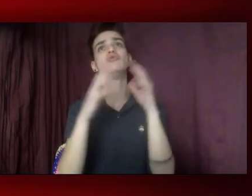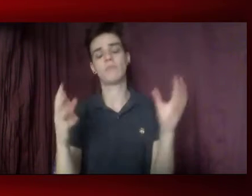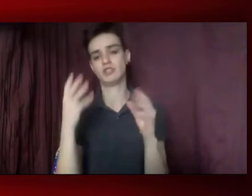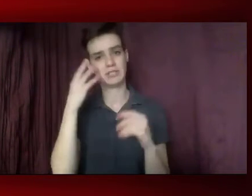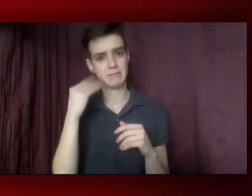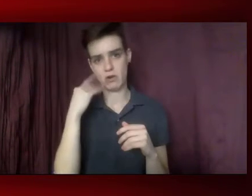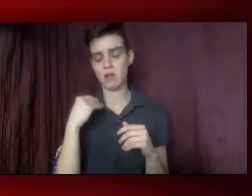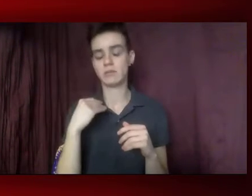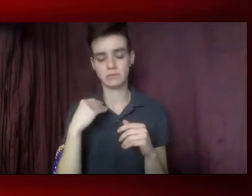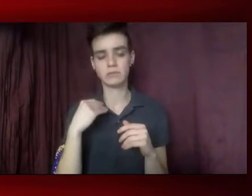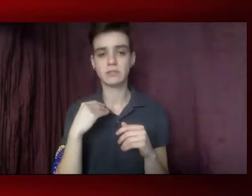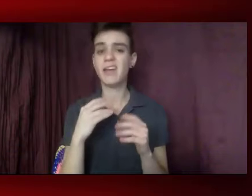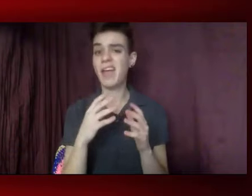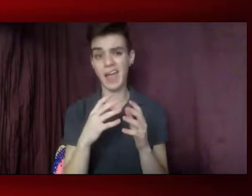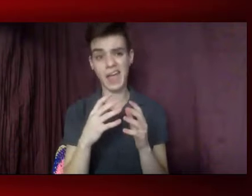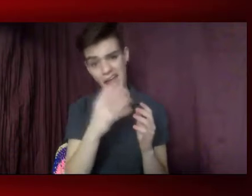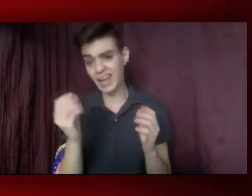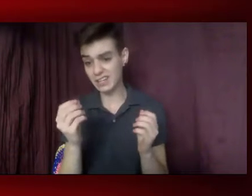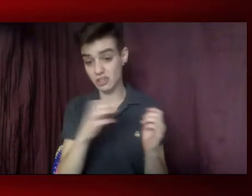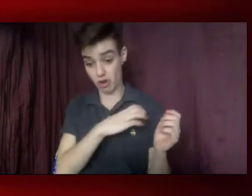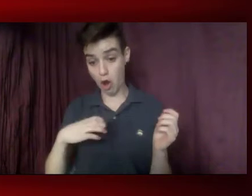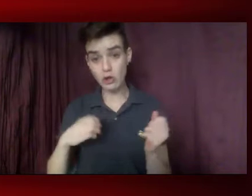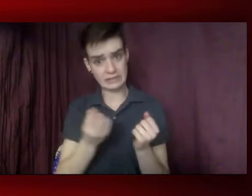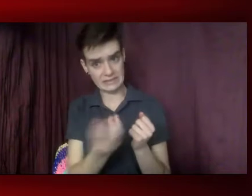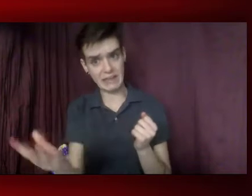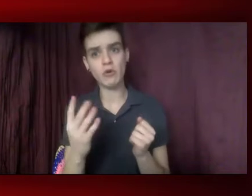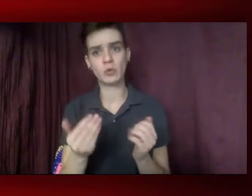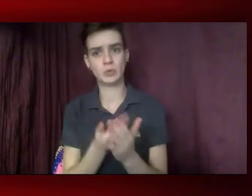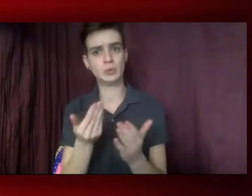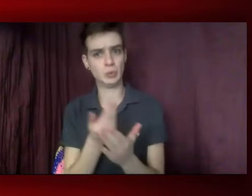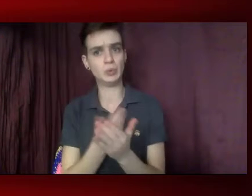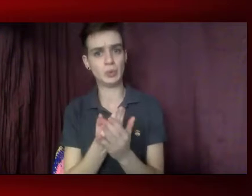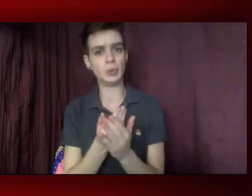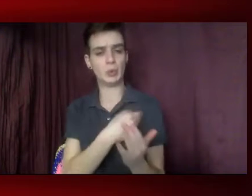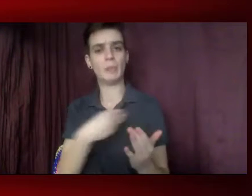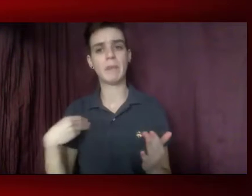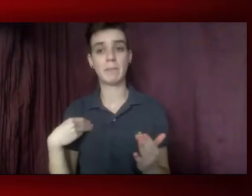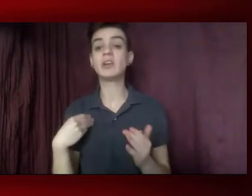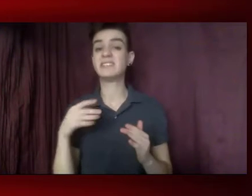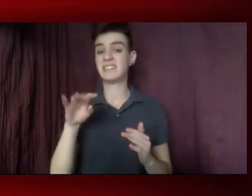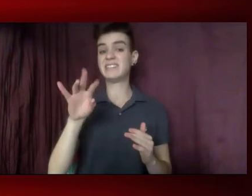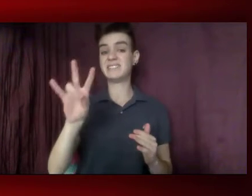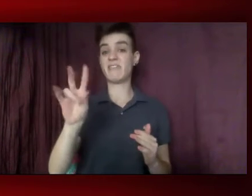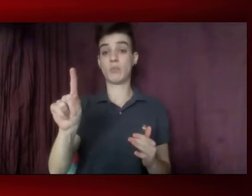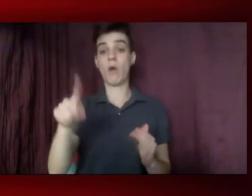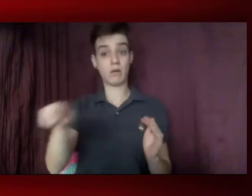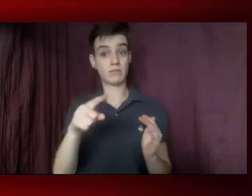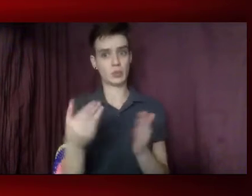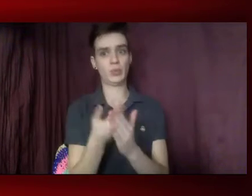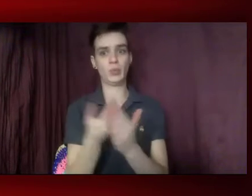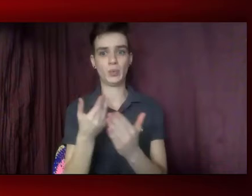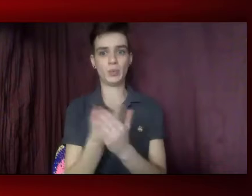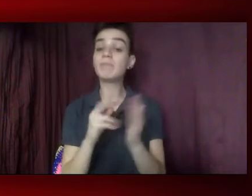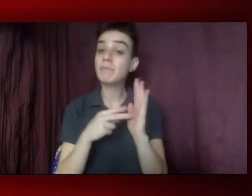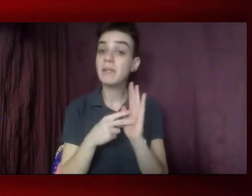also there's lots of new members of Congress. In fact, 71 members of Congress are brand new. And that means they